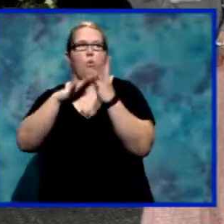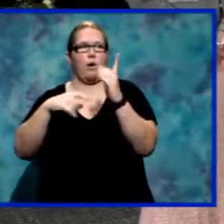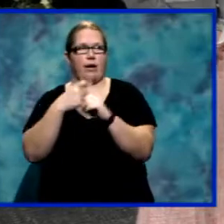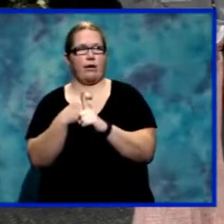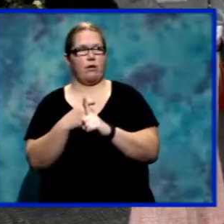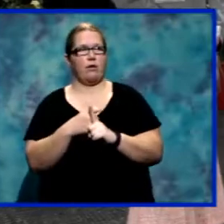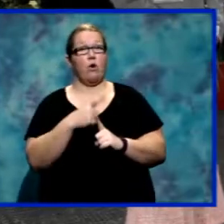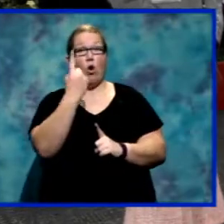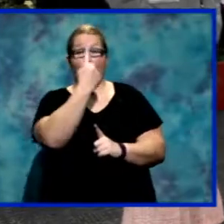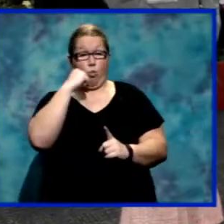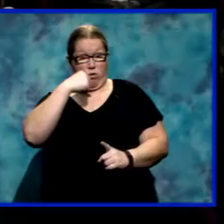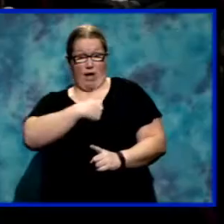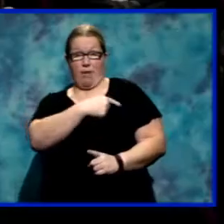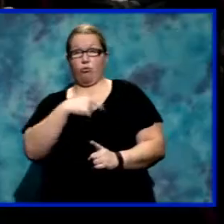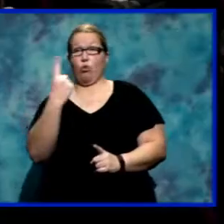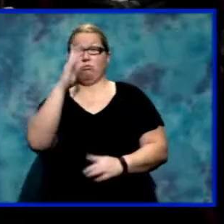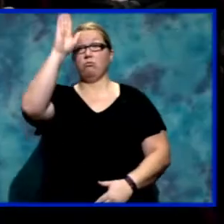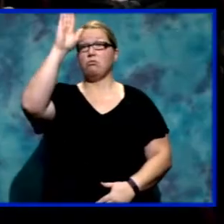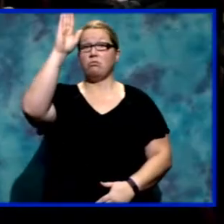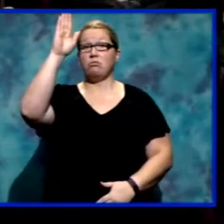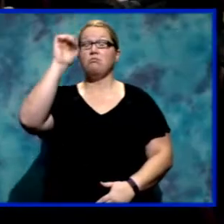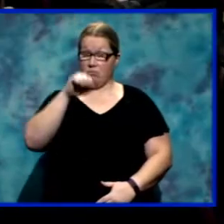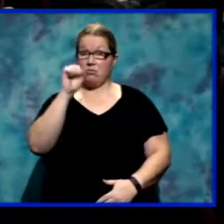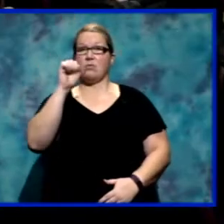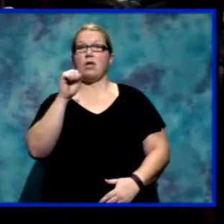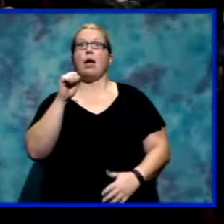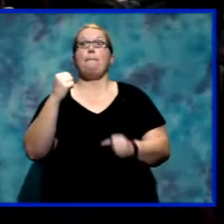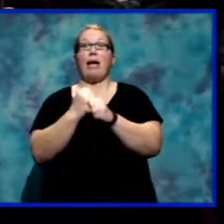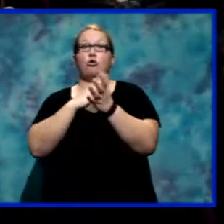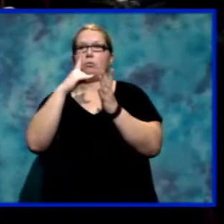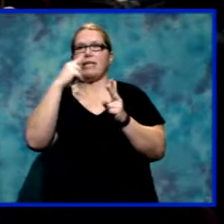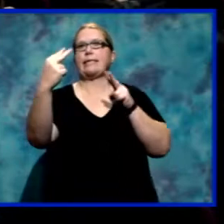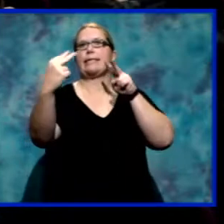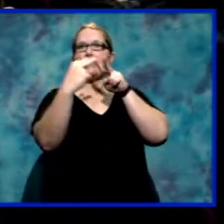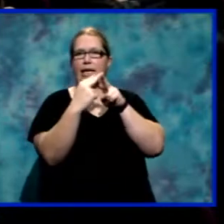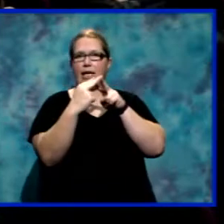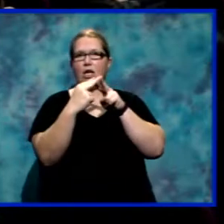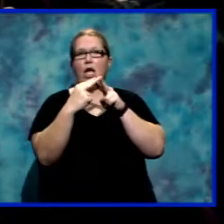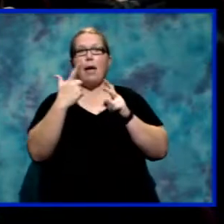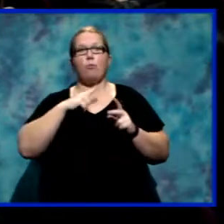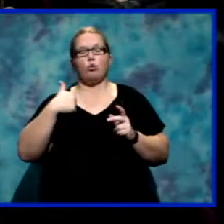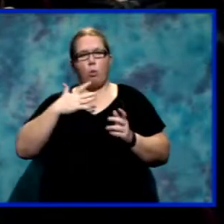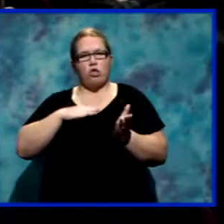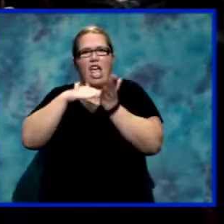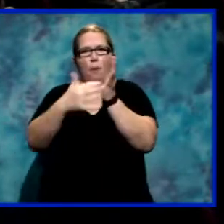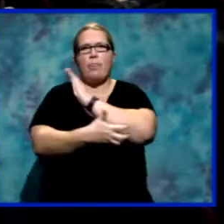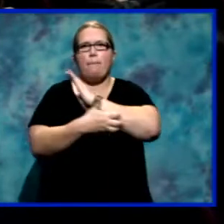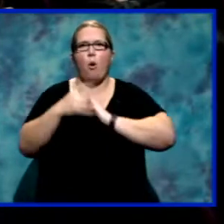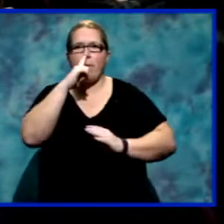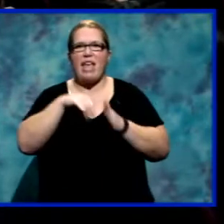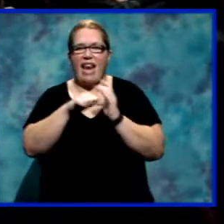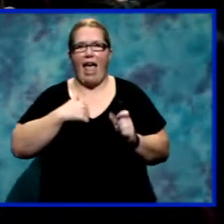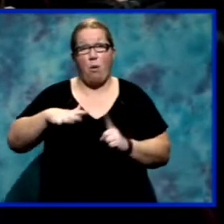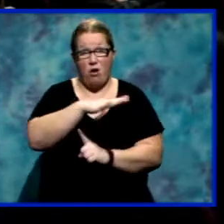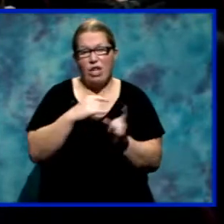Who commits to that? We do. Well, you make sure you come and see Lizzie, because we're helping the poor in our area. It's very important, isn't